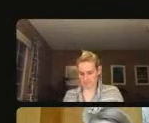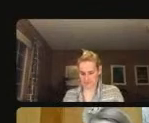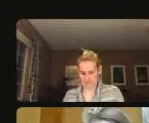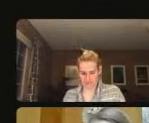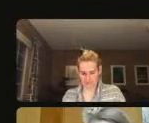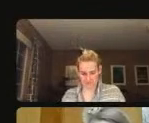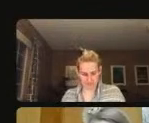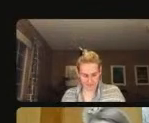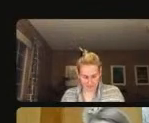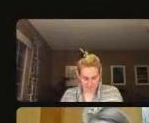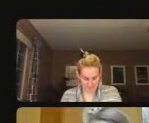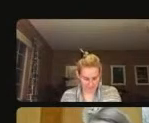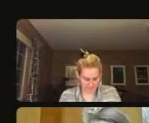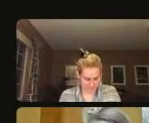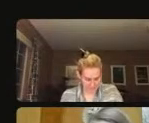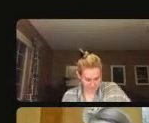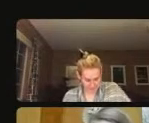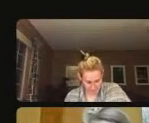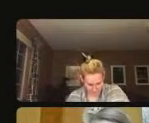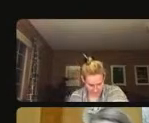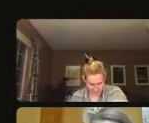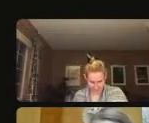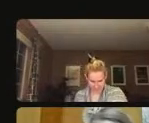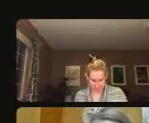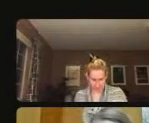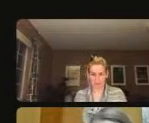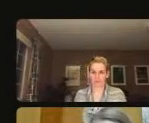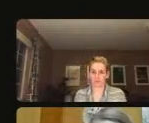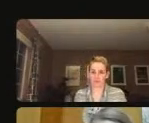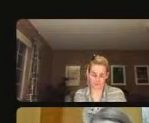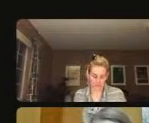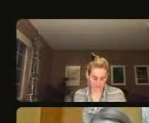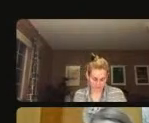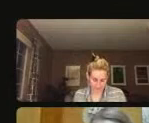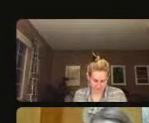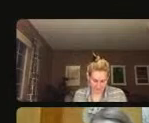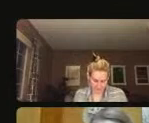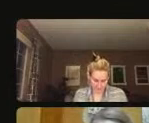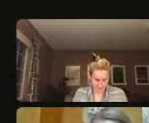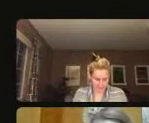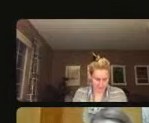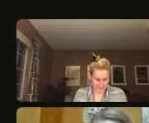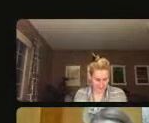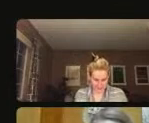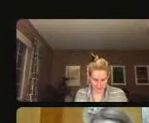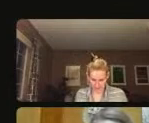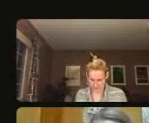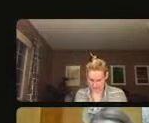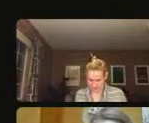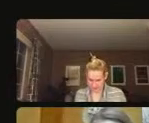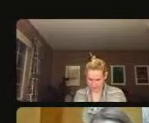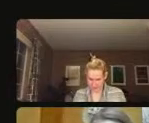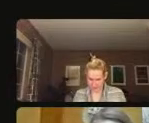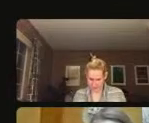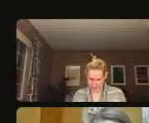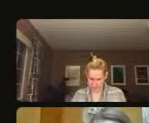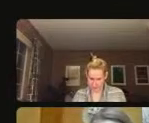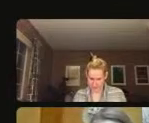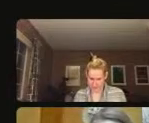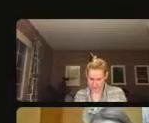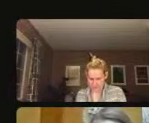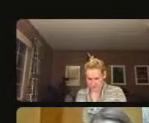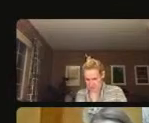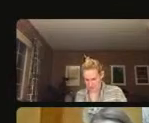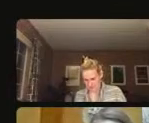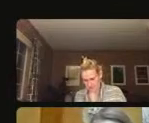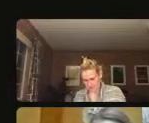address homelessness, really on that management side, small site cleanup. It would really expand what's